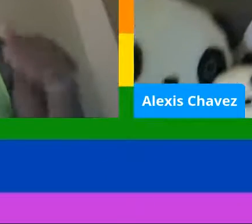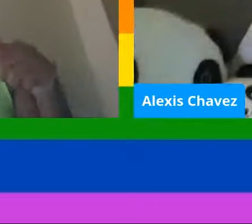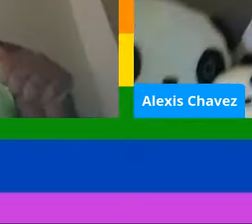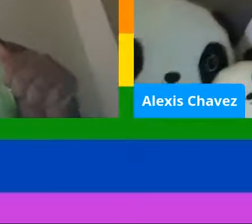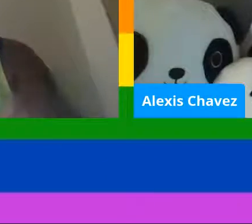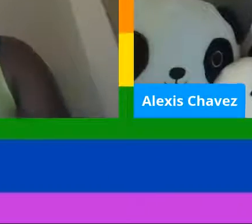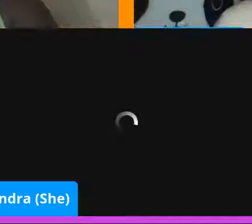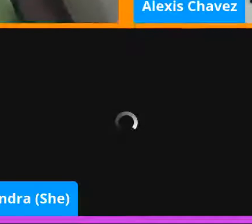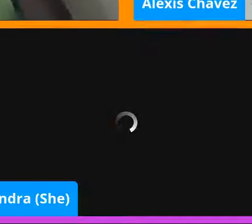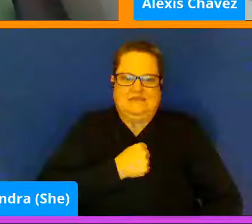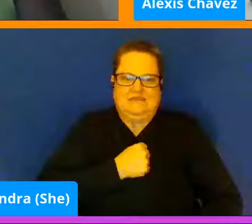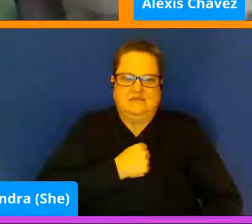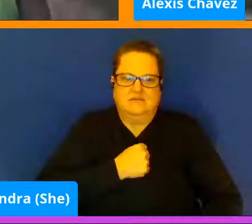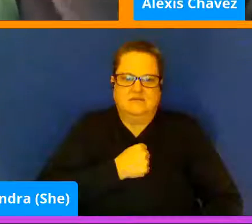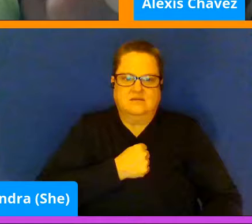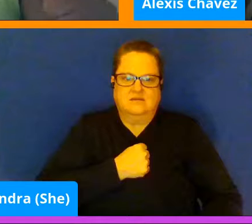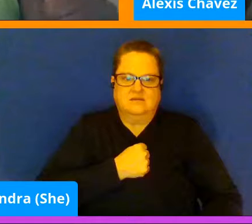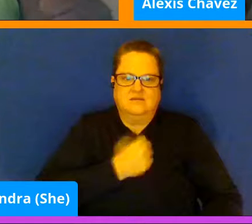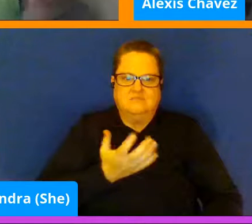Oh.